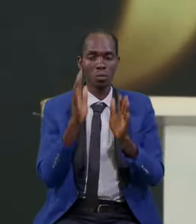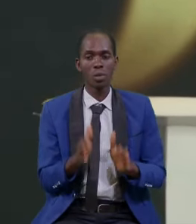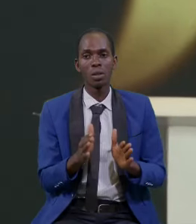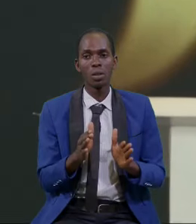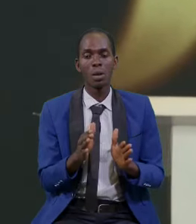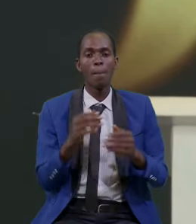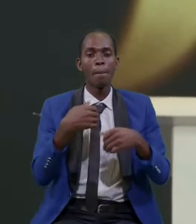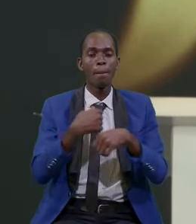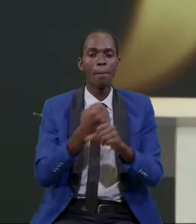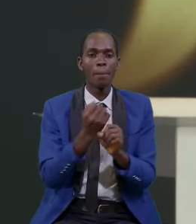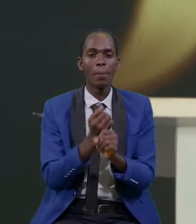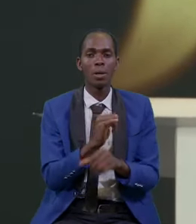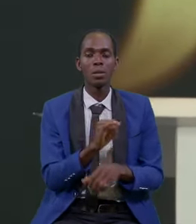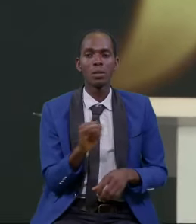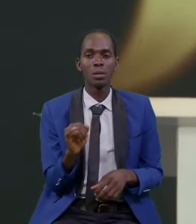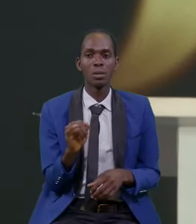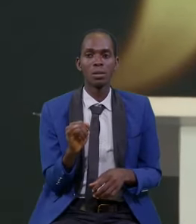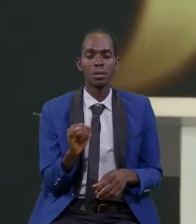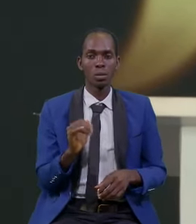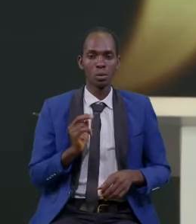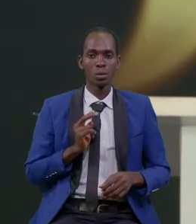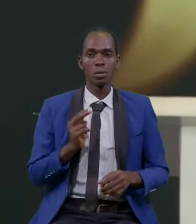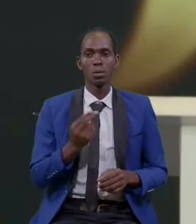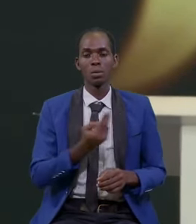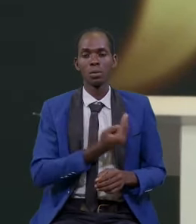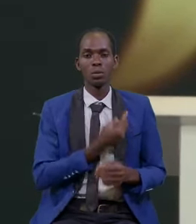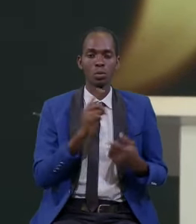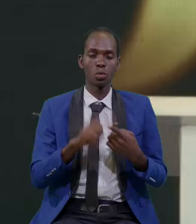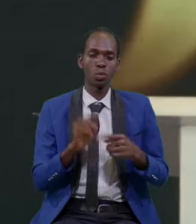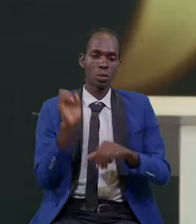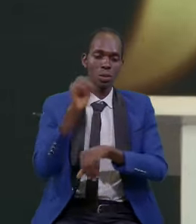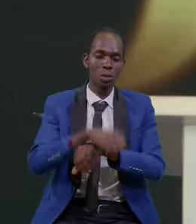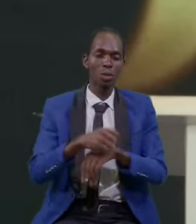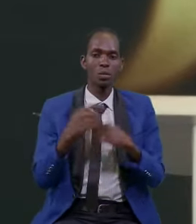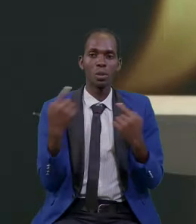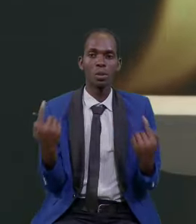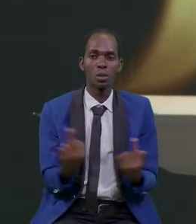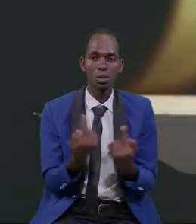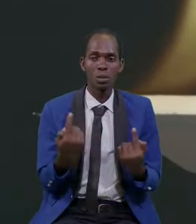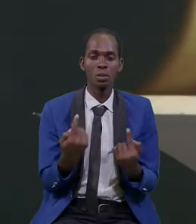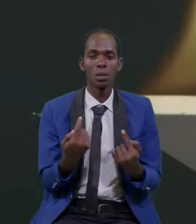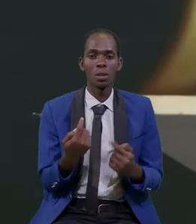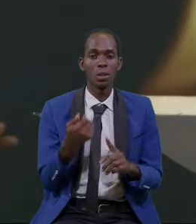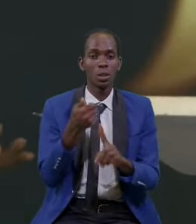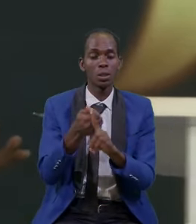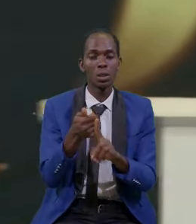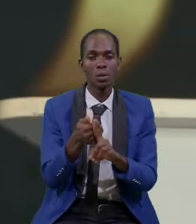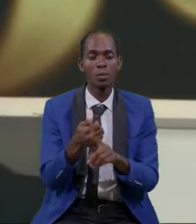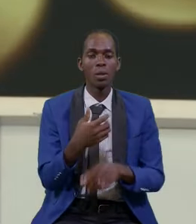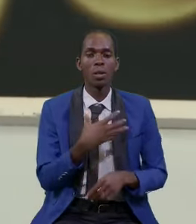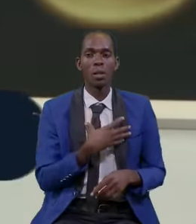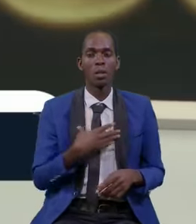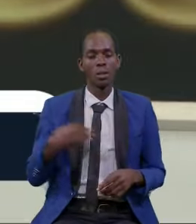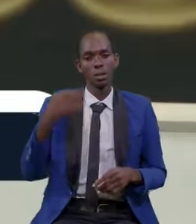making us to overcome sin, self, and